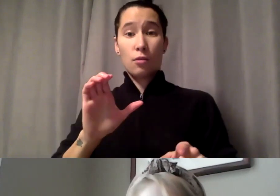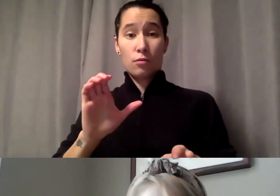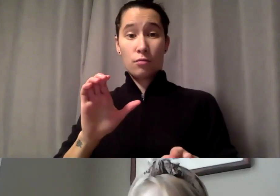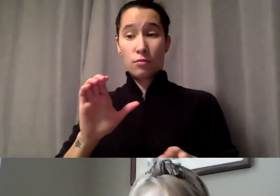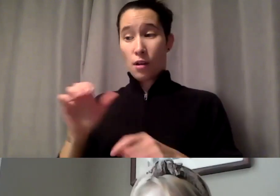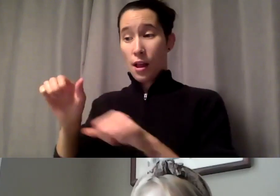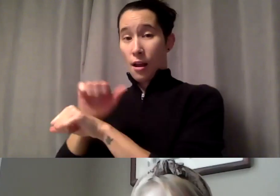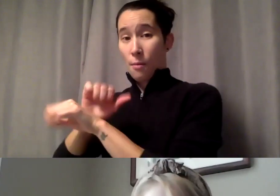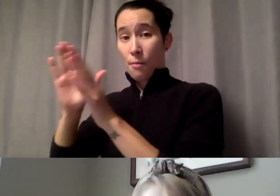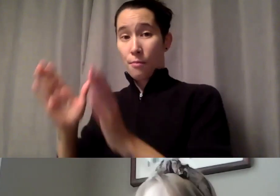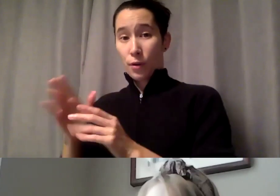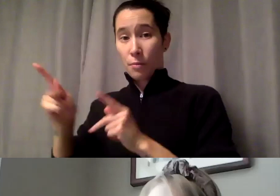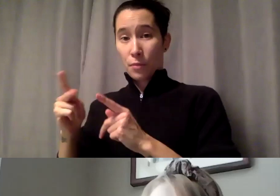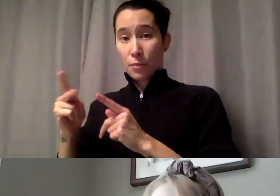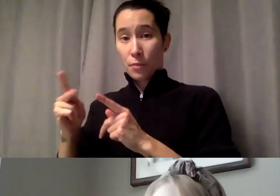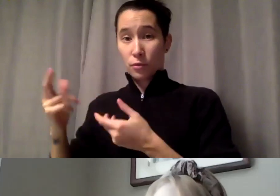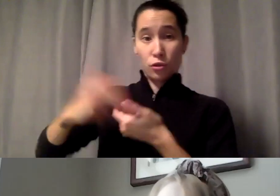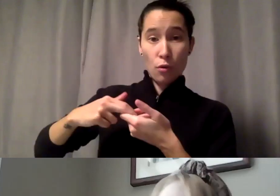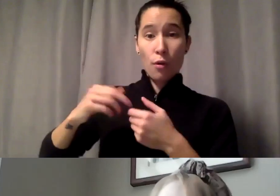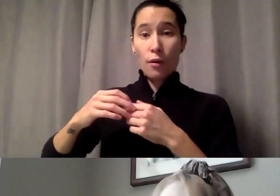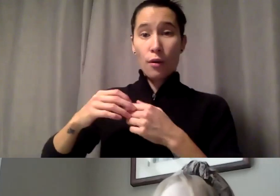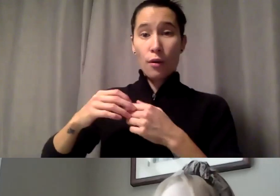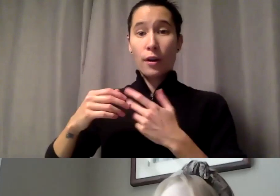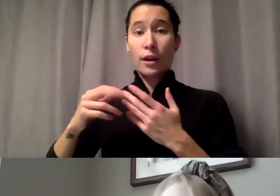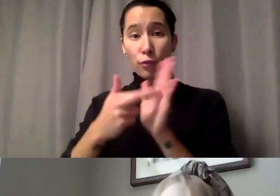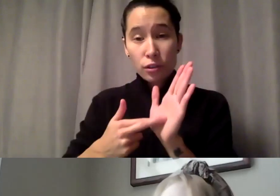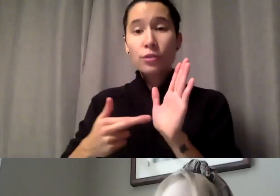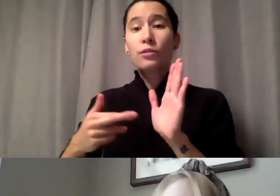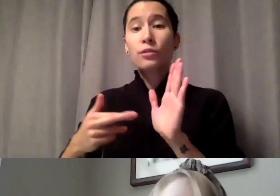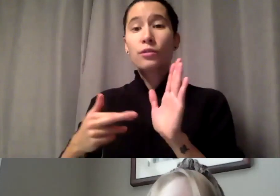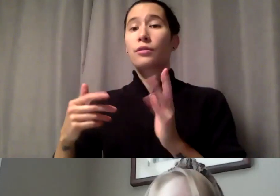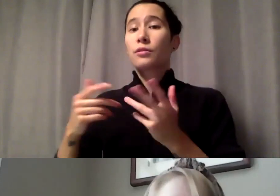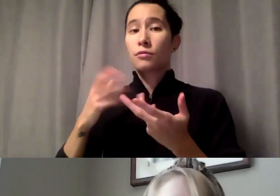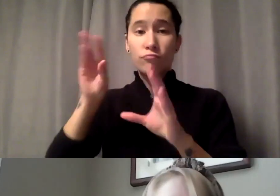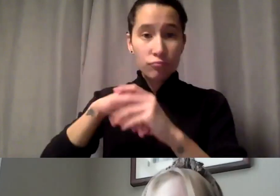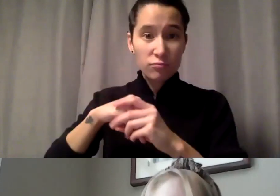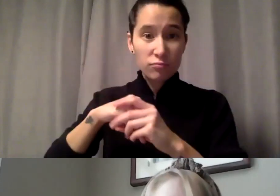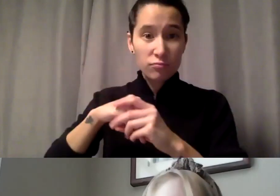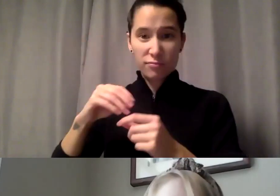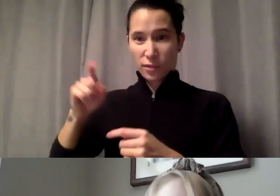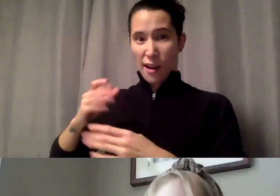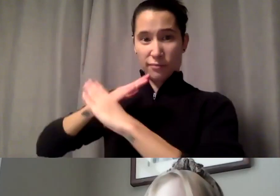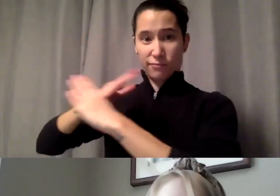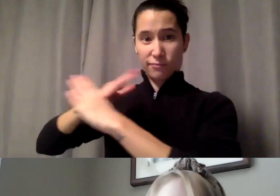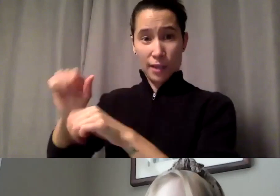Alberta residents to register, to travel to me, to participate? What's kind of the line there?